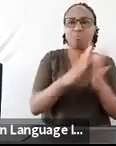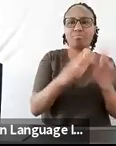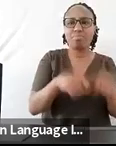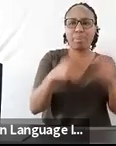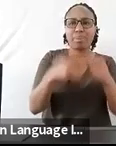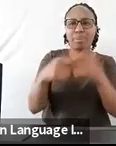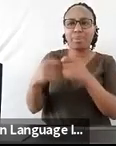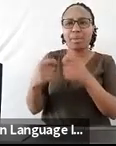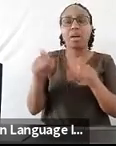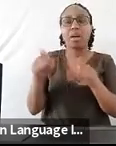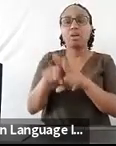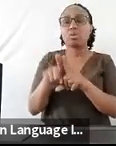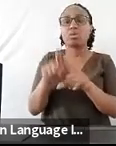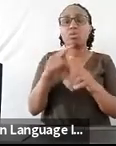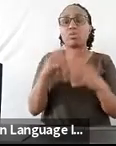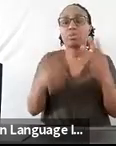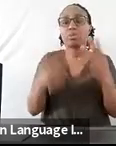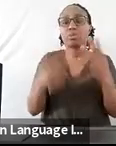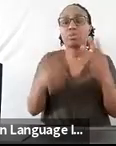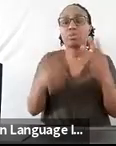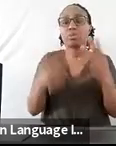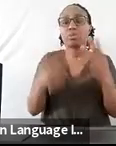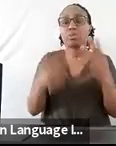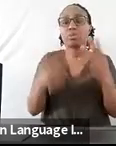history. And